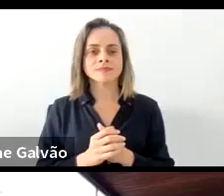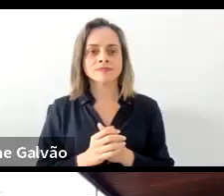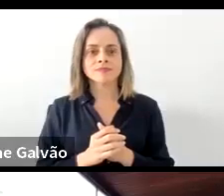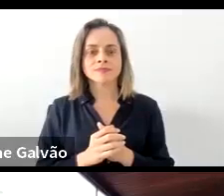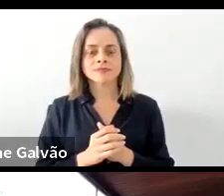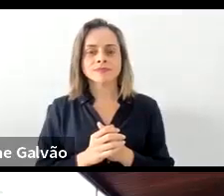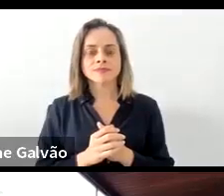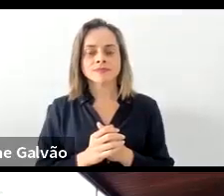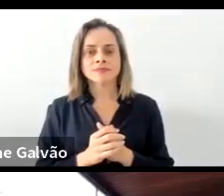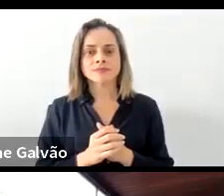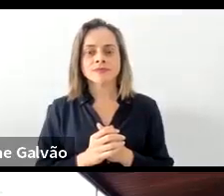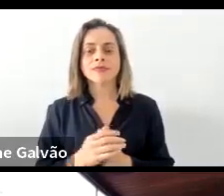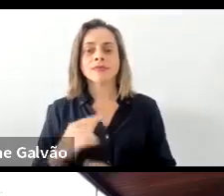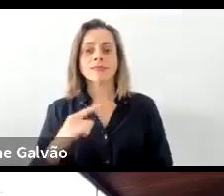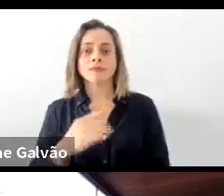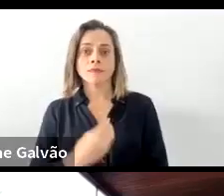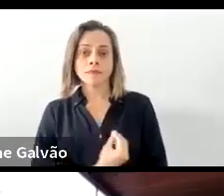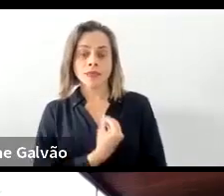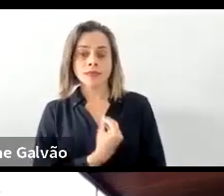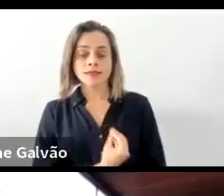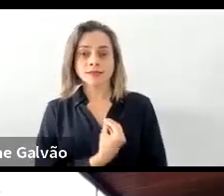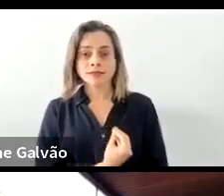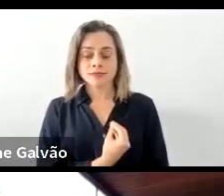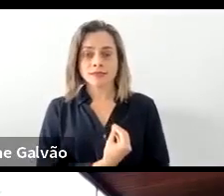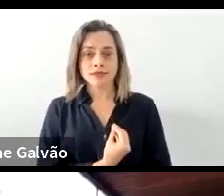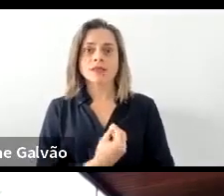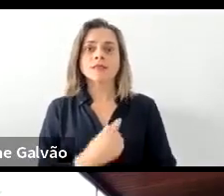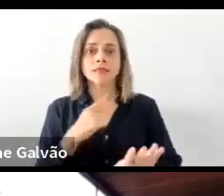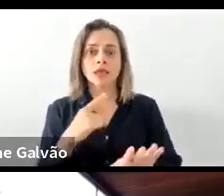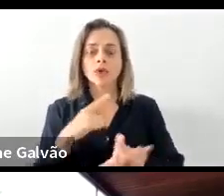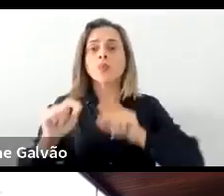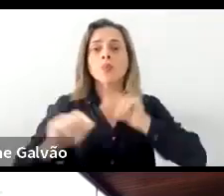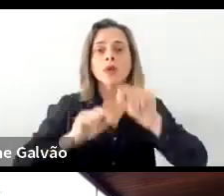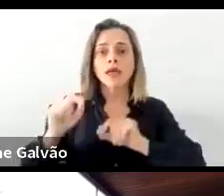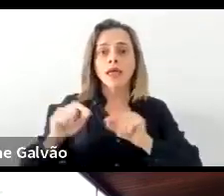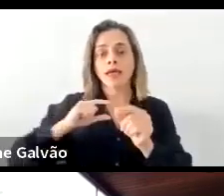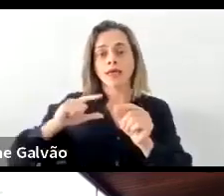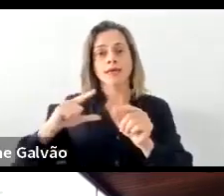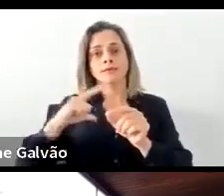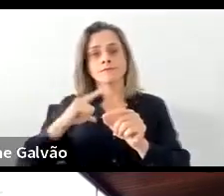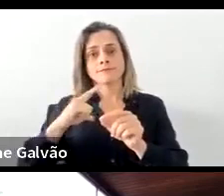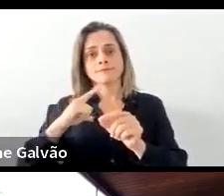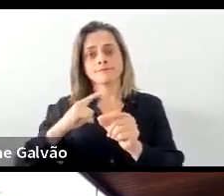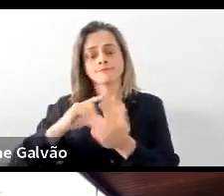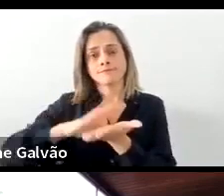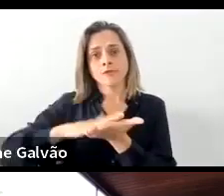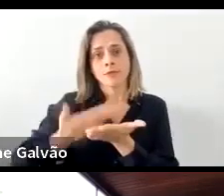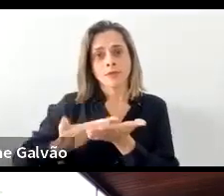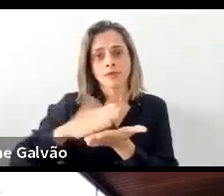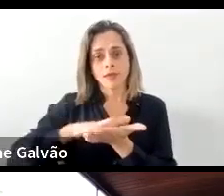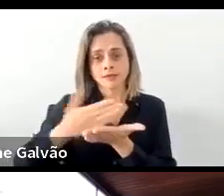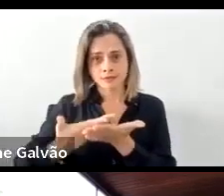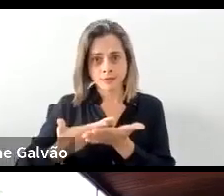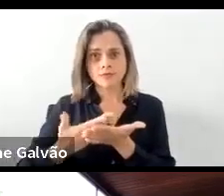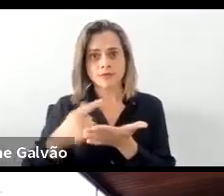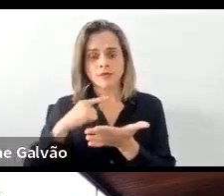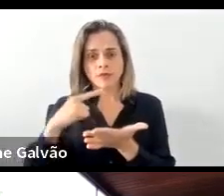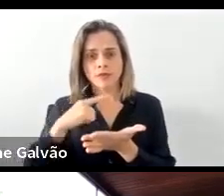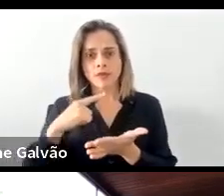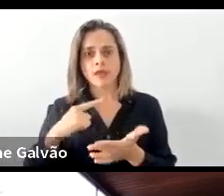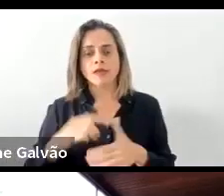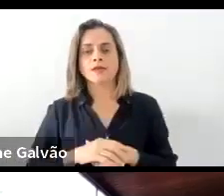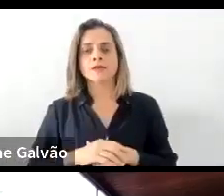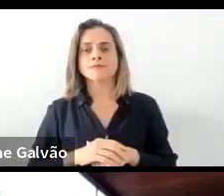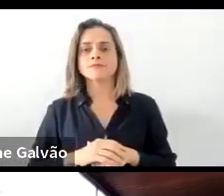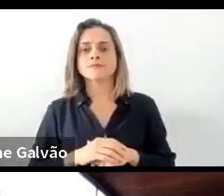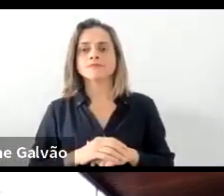temos aqui conosco a possibilidade de interpretação. So, good morning, everyone. We have here today the